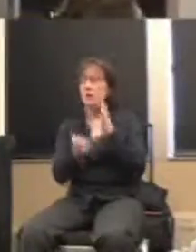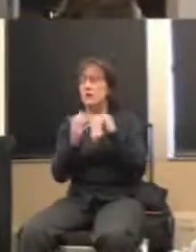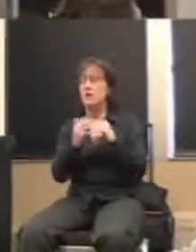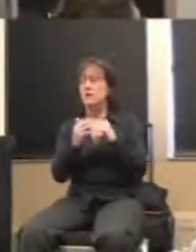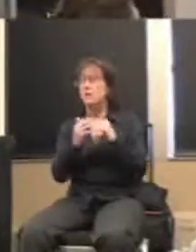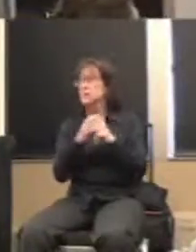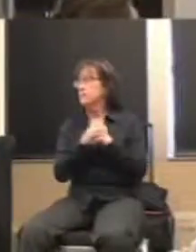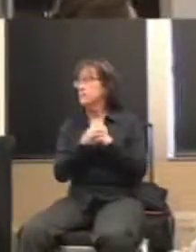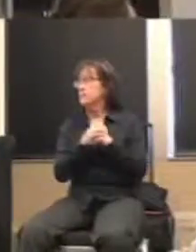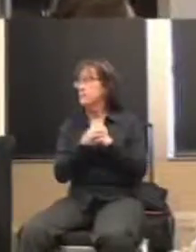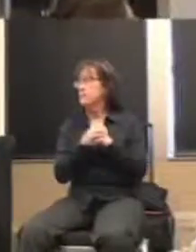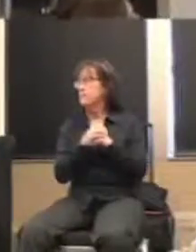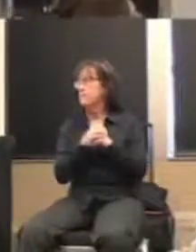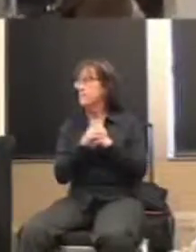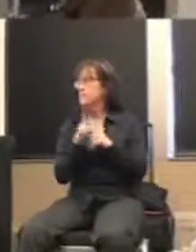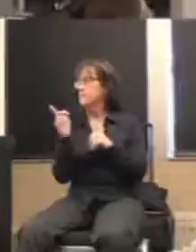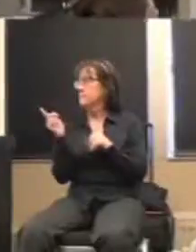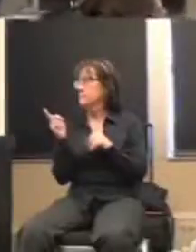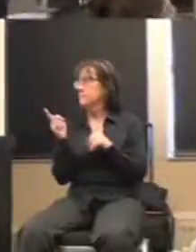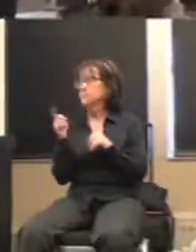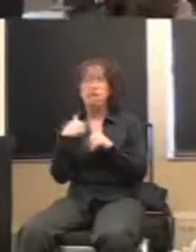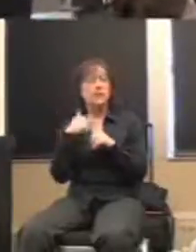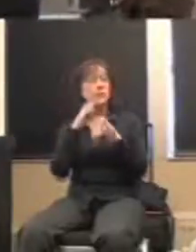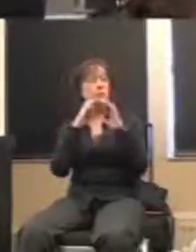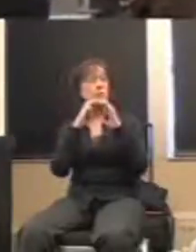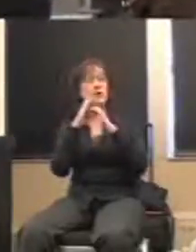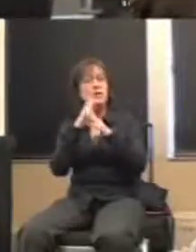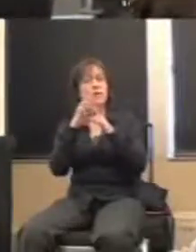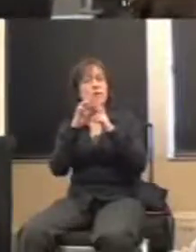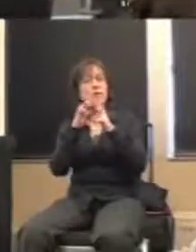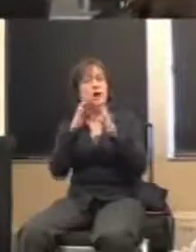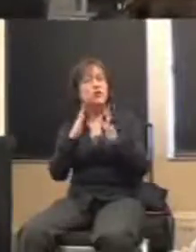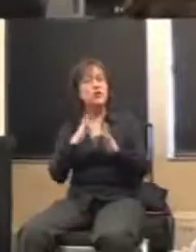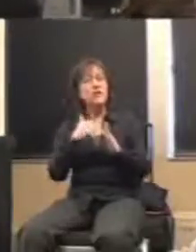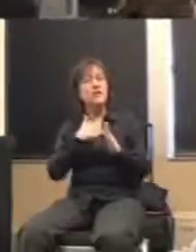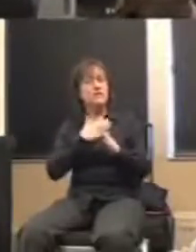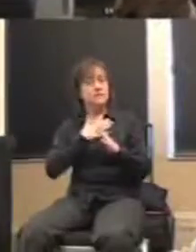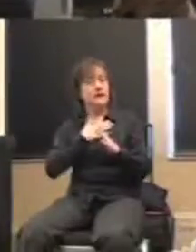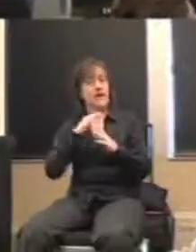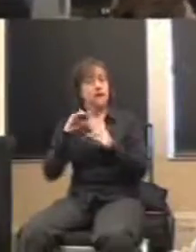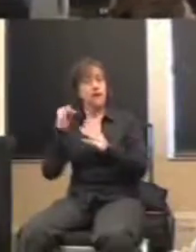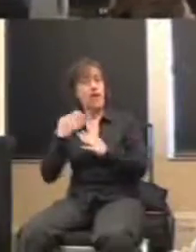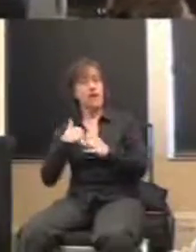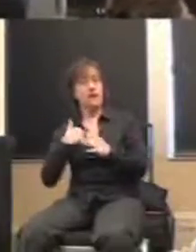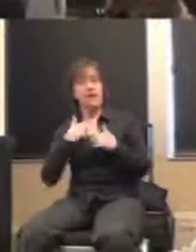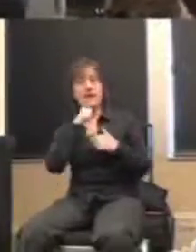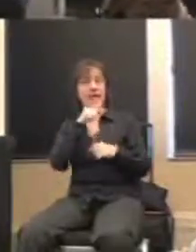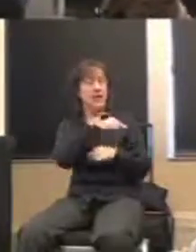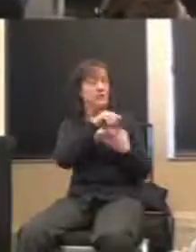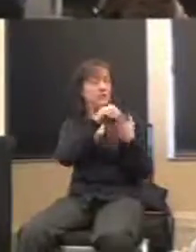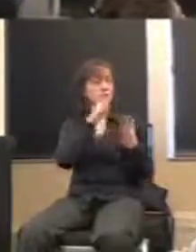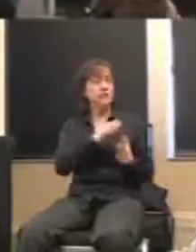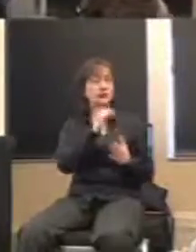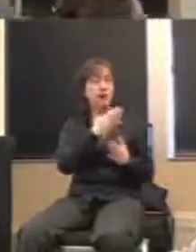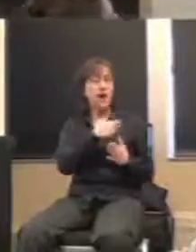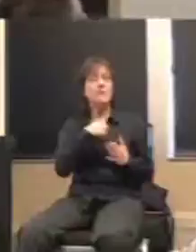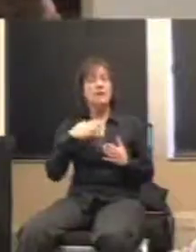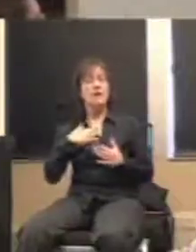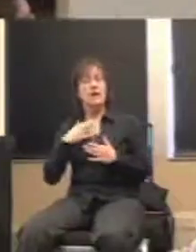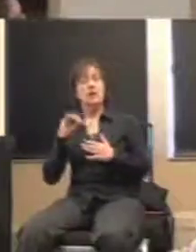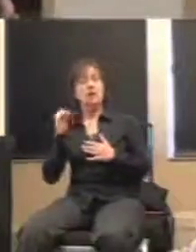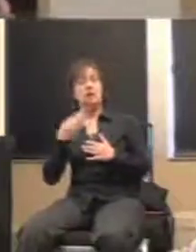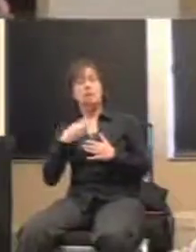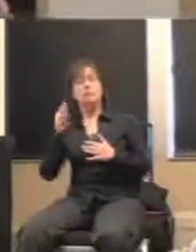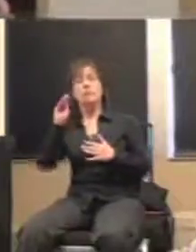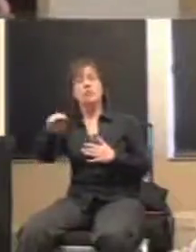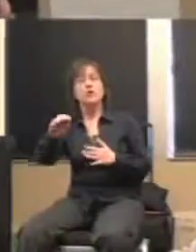2 is I am the communication partner. It is my job, not the student's job, to put the icon back